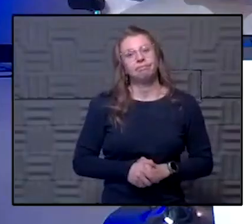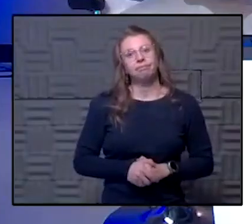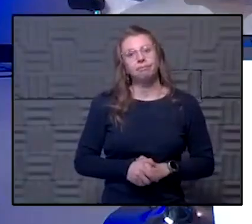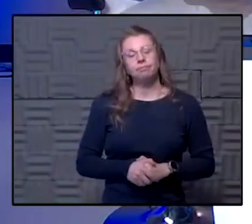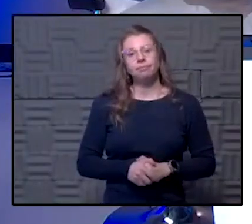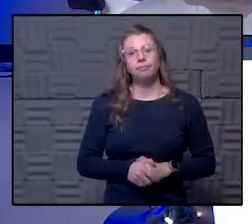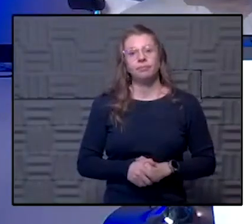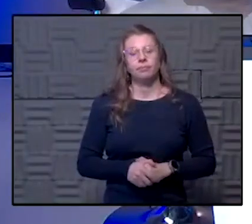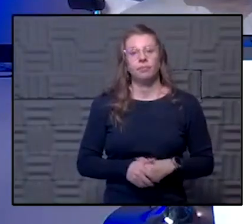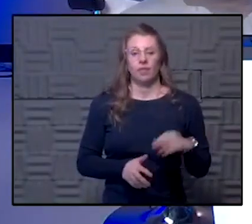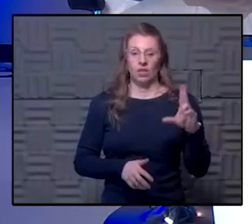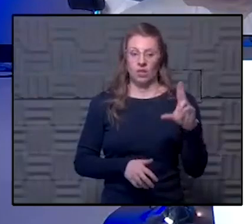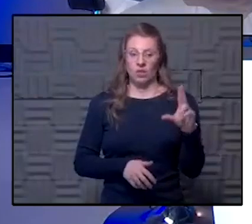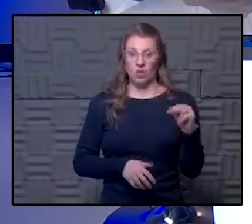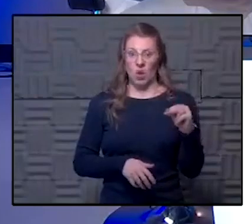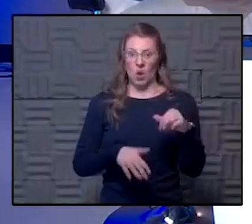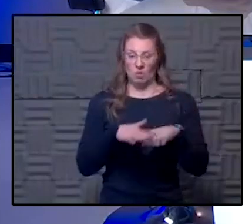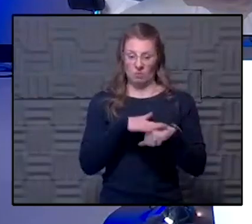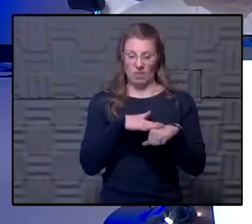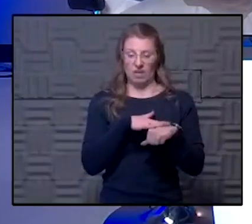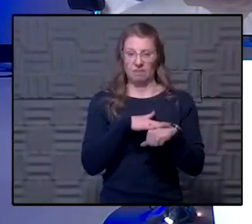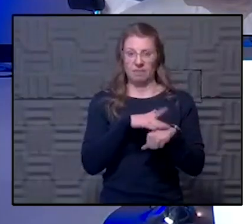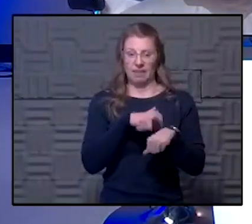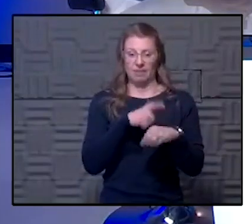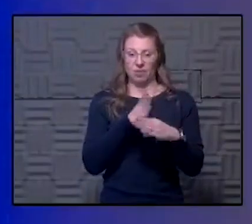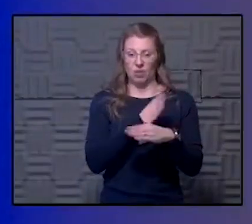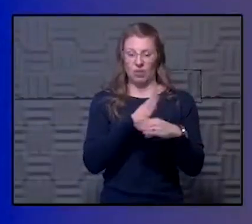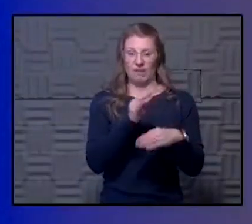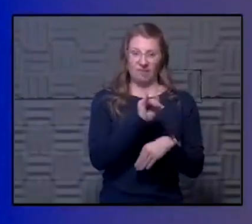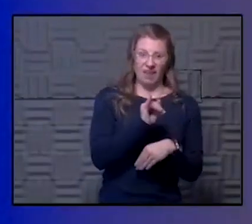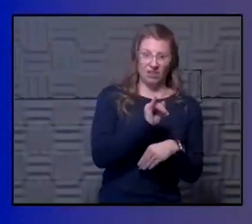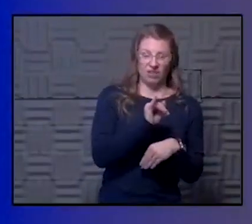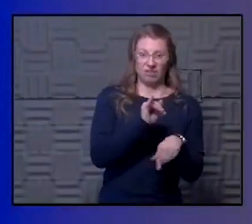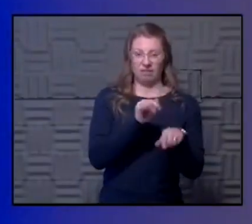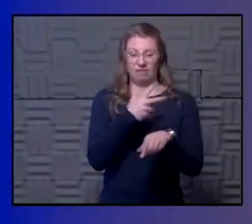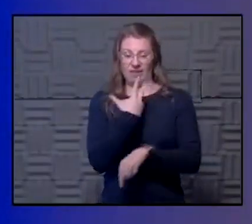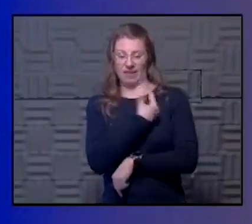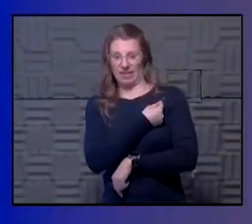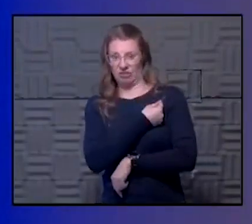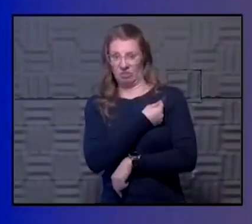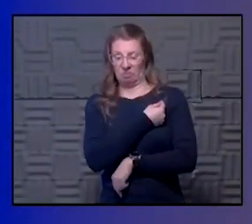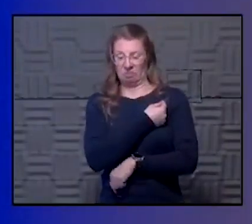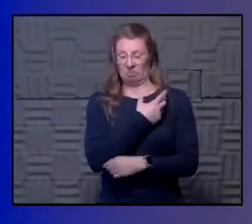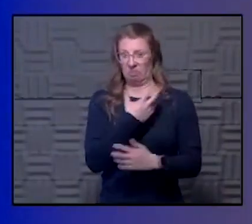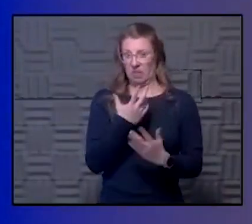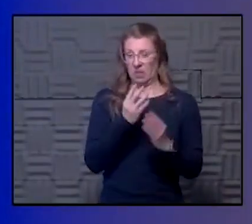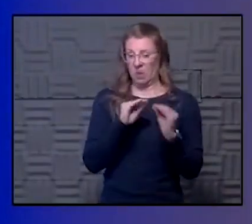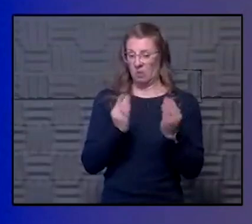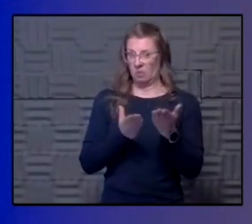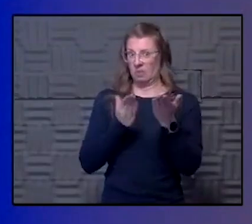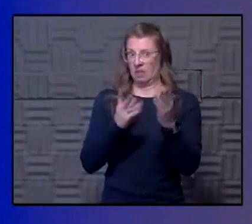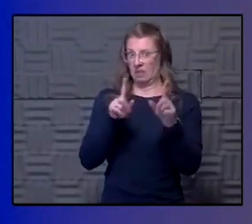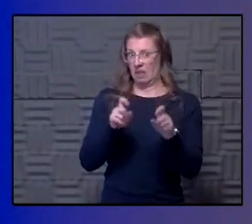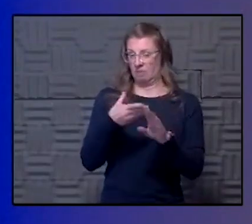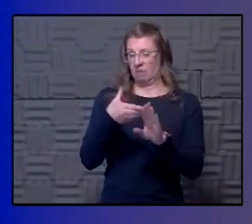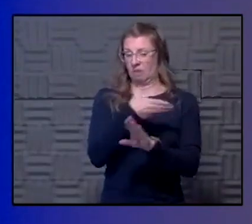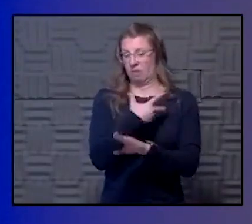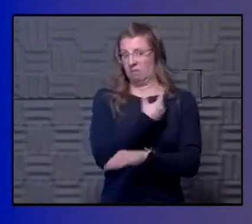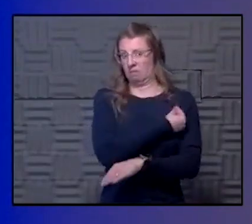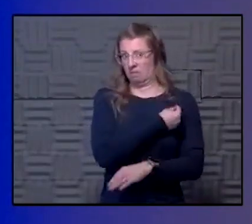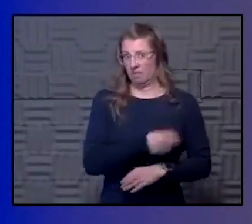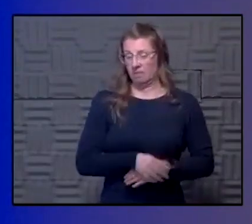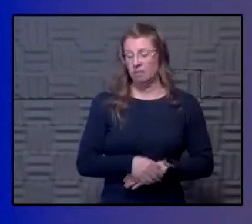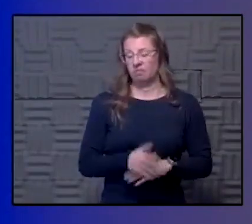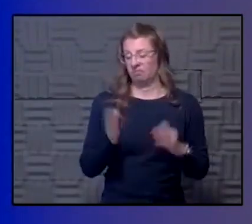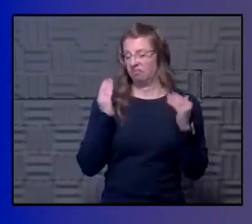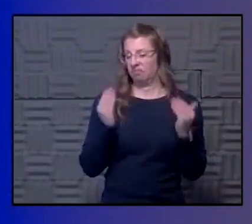the answer is no. There's no minimum time between infection and vaccination, and there's no recommendation to test before you get the